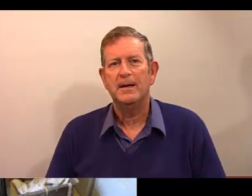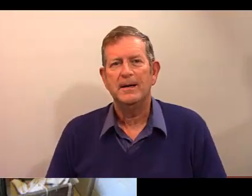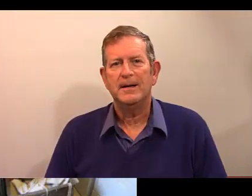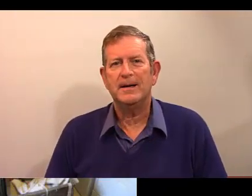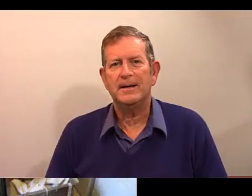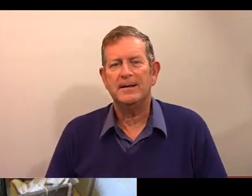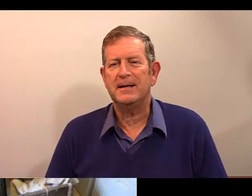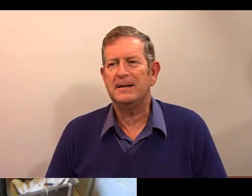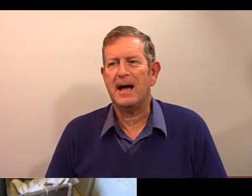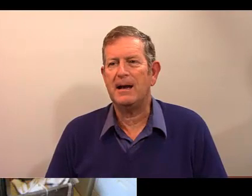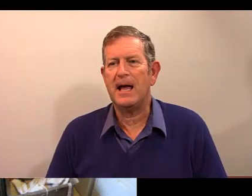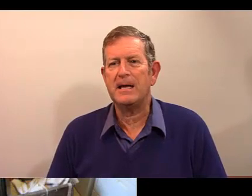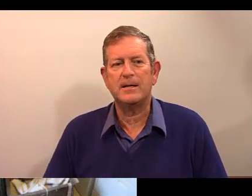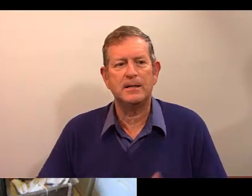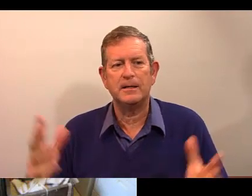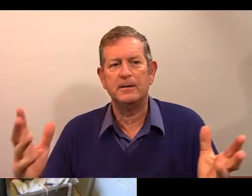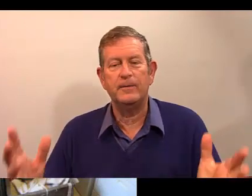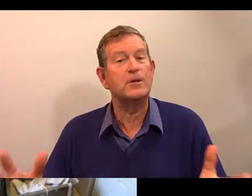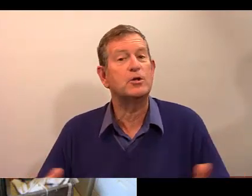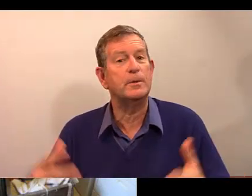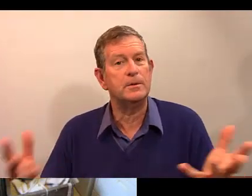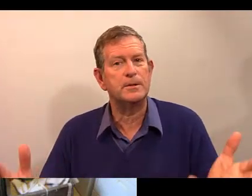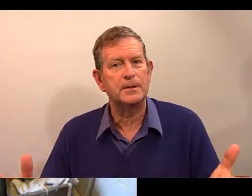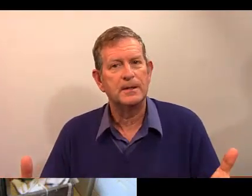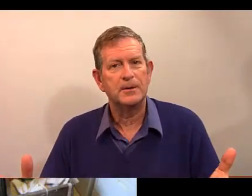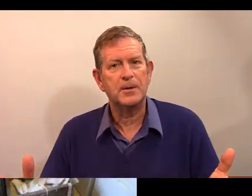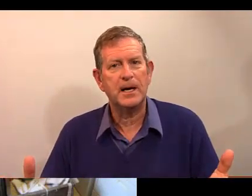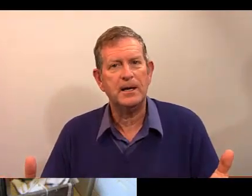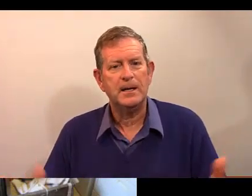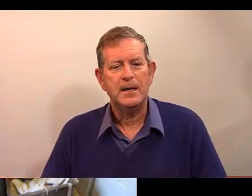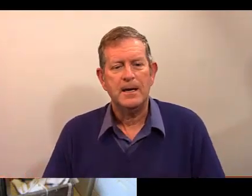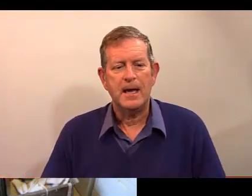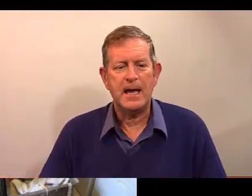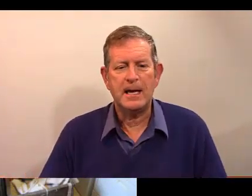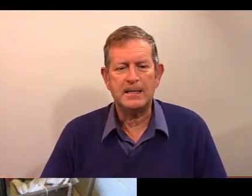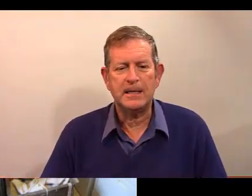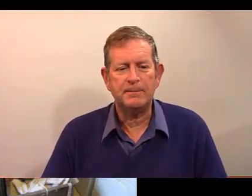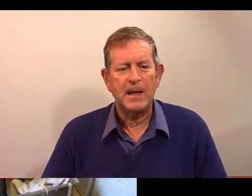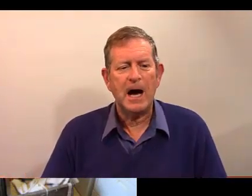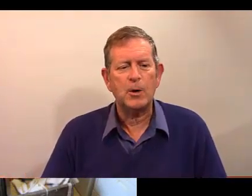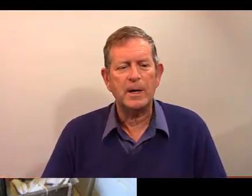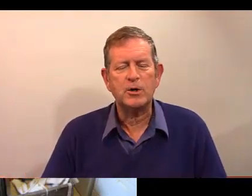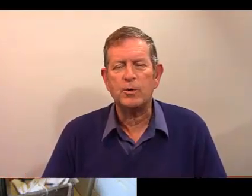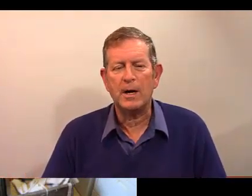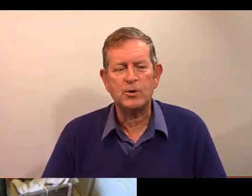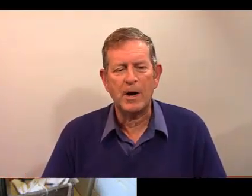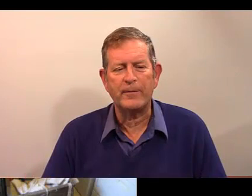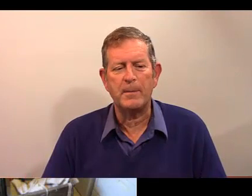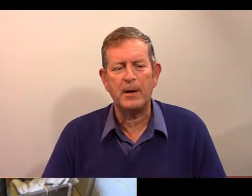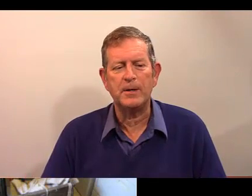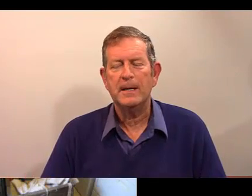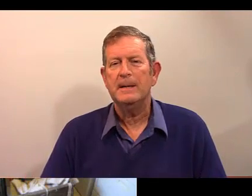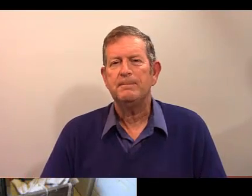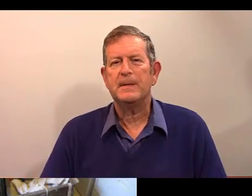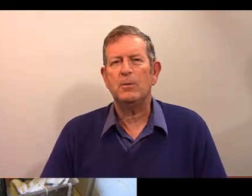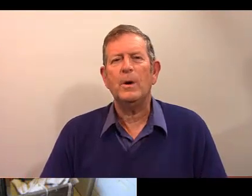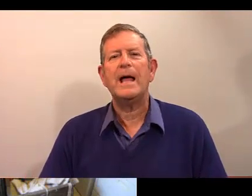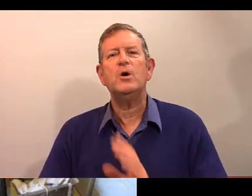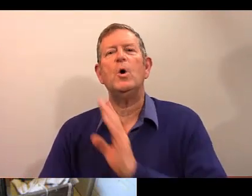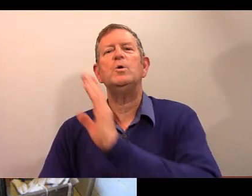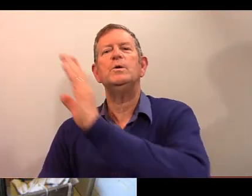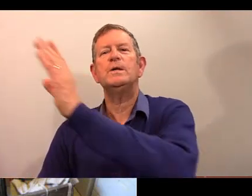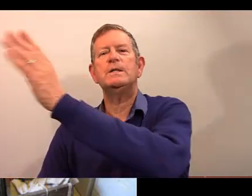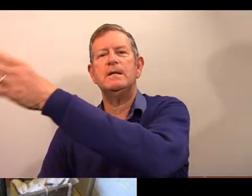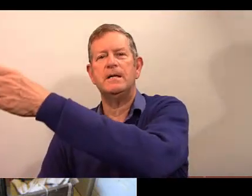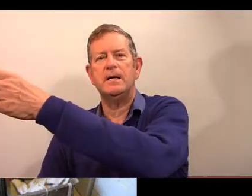ice cream. I like vegetables, okay? And how do I travel about?